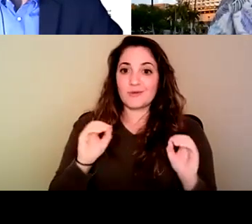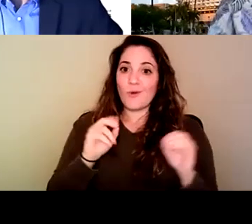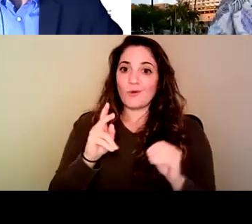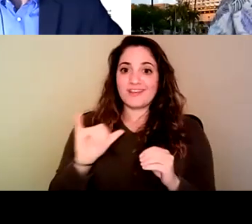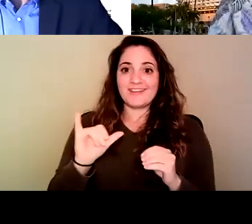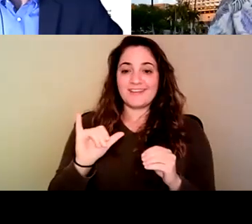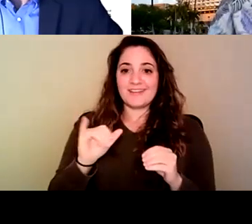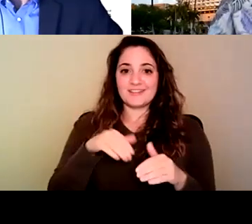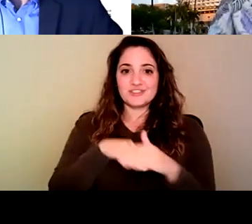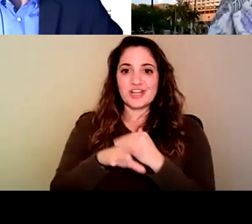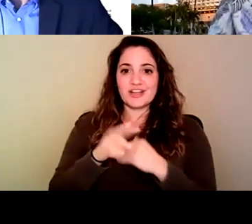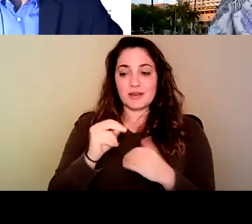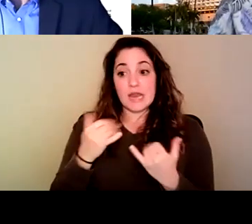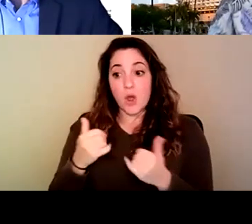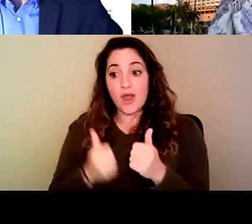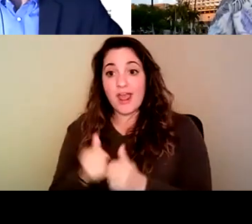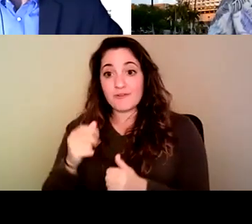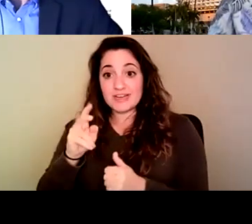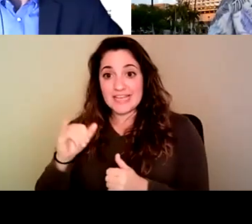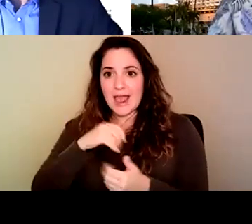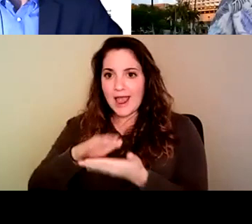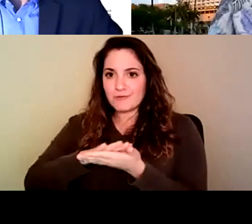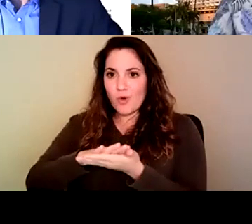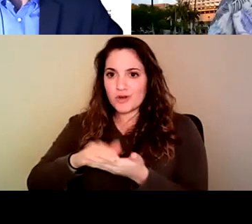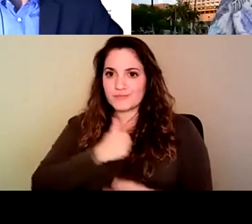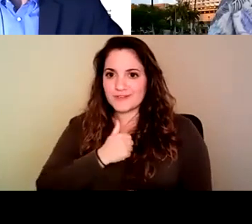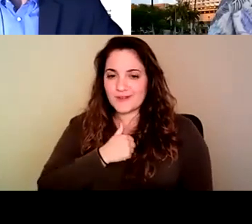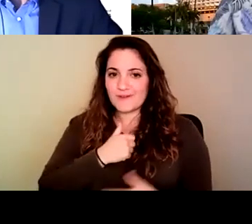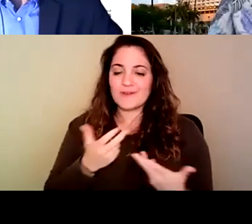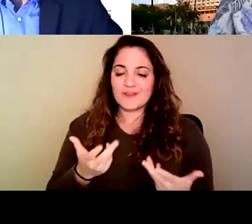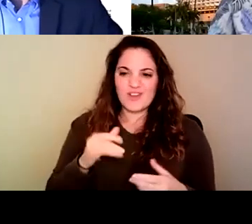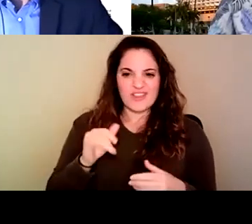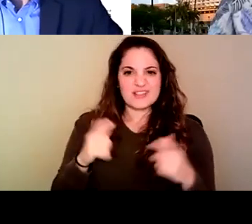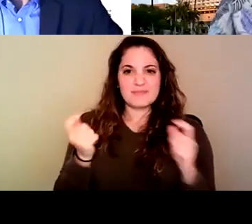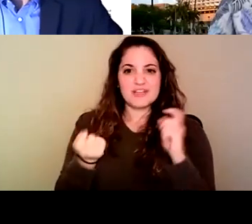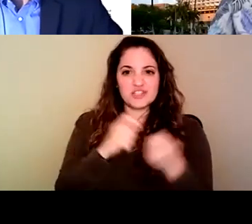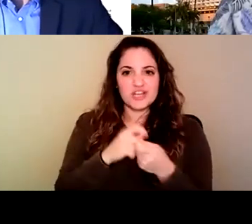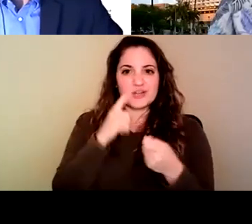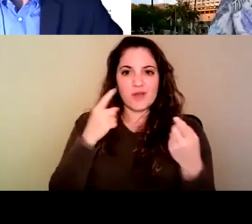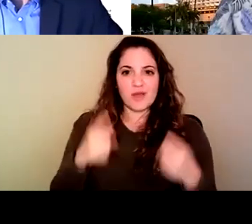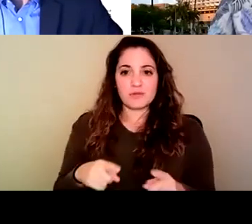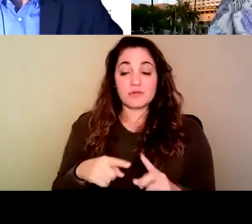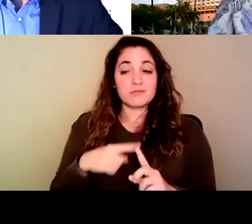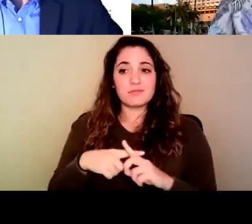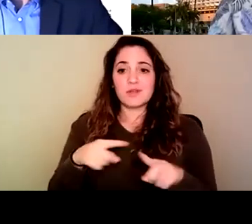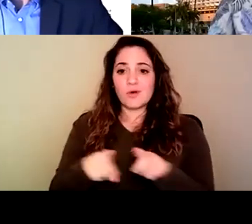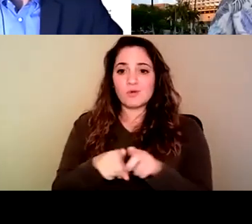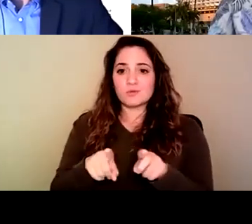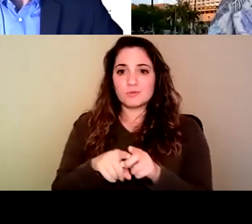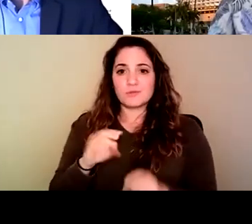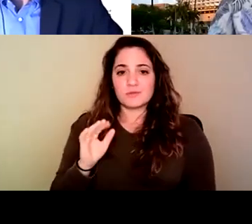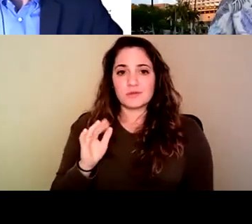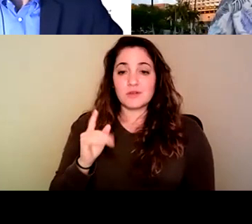I have to wash all the keys now, so... I think that's a big change that's coming, but also